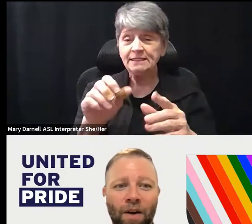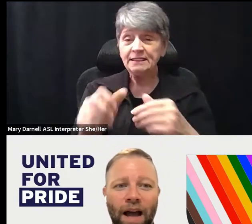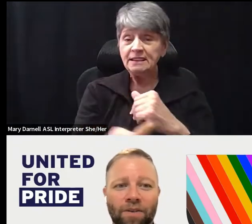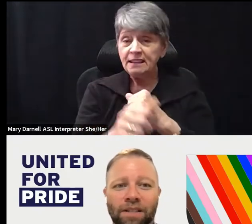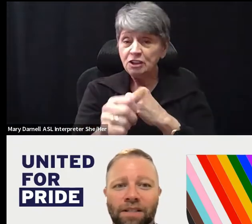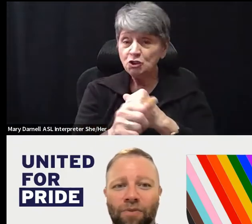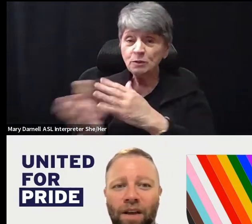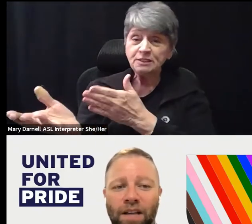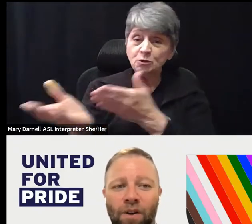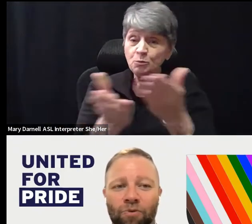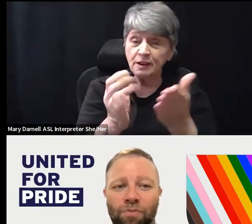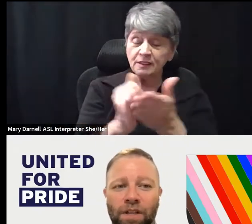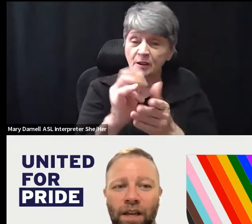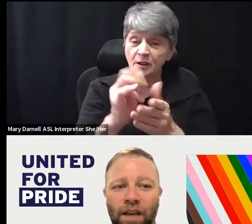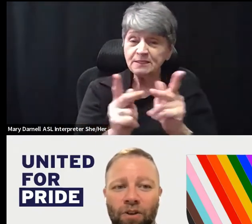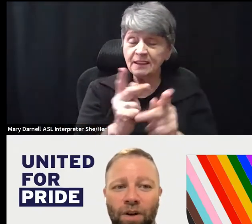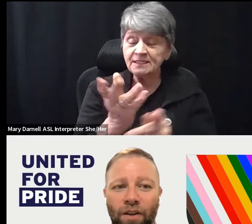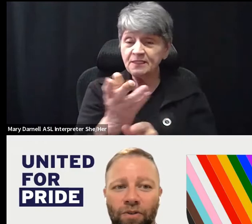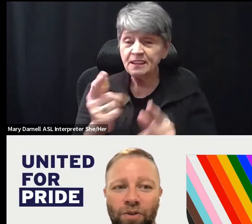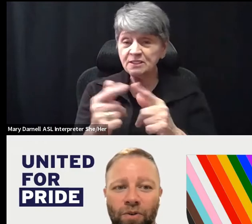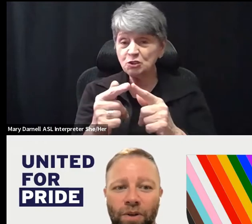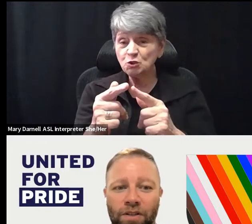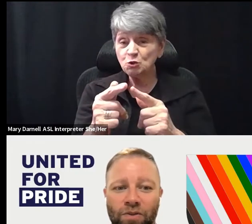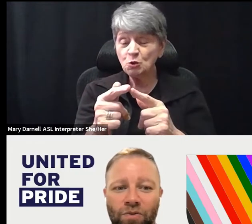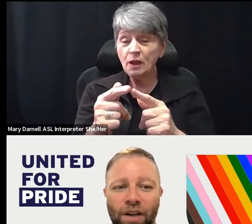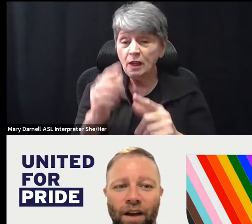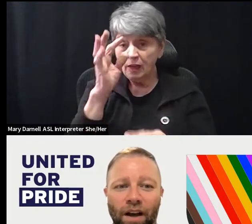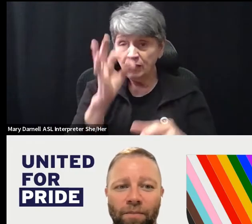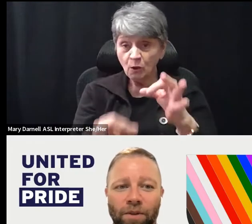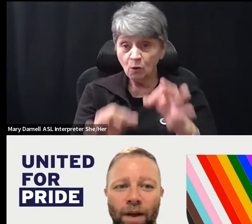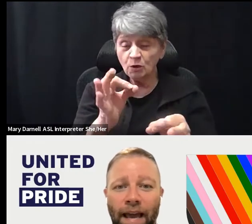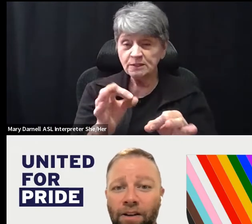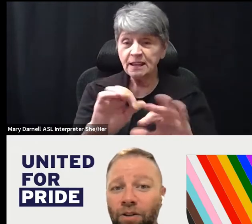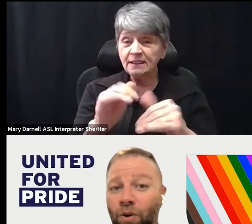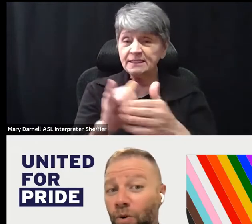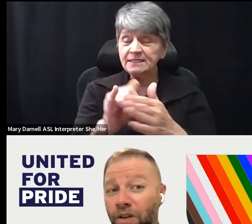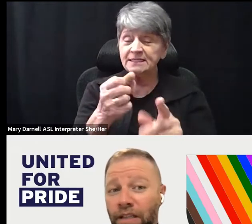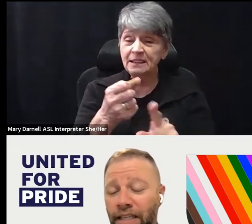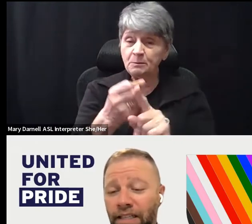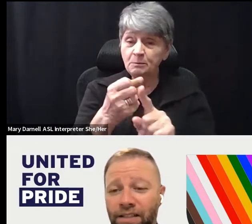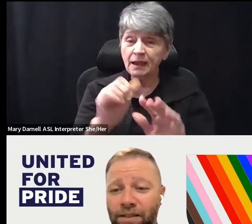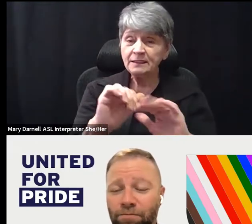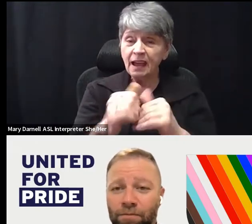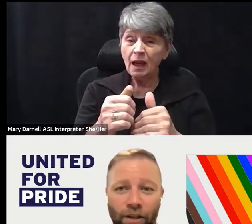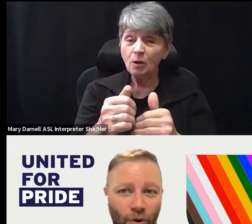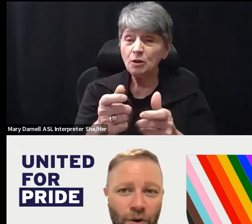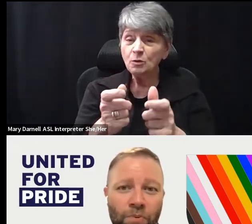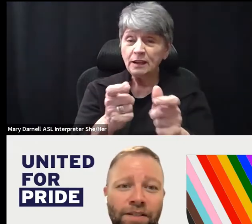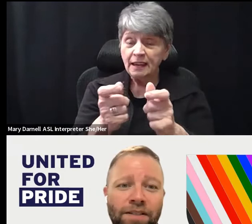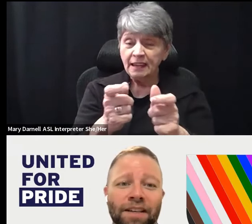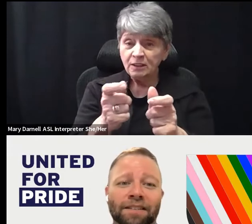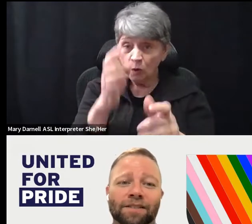know, how does this affect how groups like AU and others are going to, you know, handle a court that is